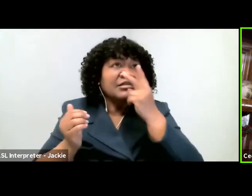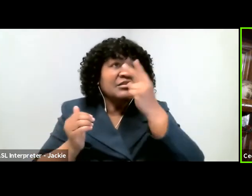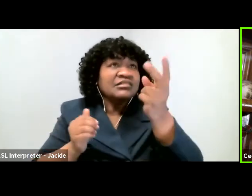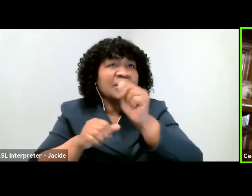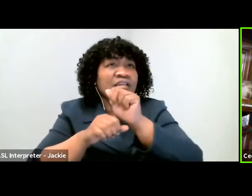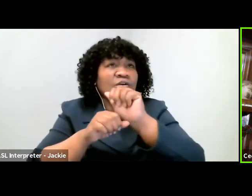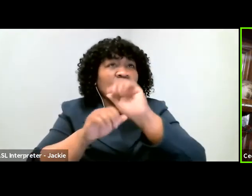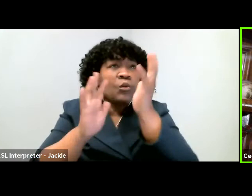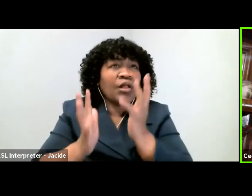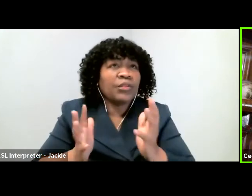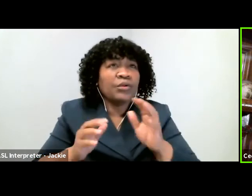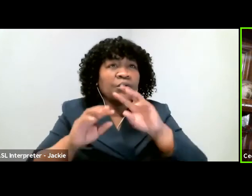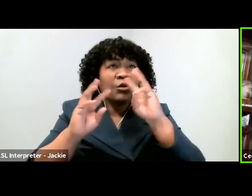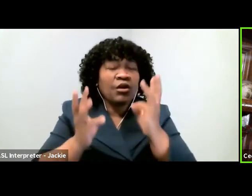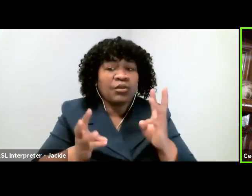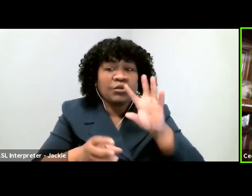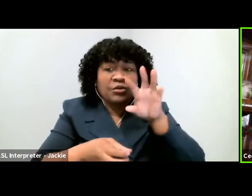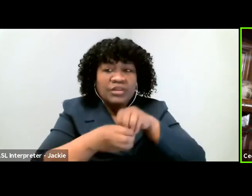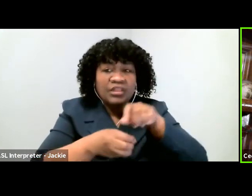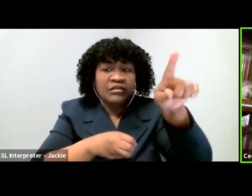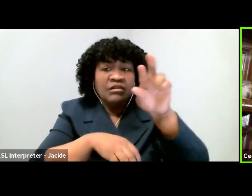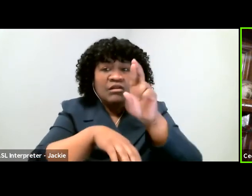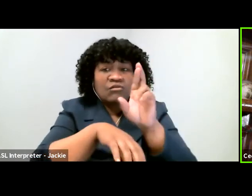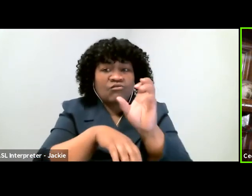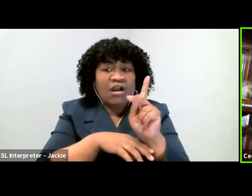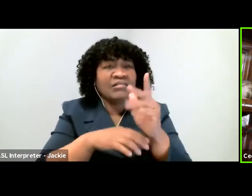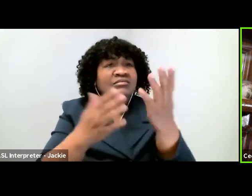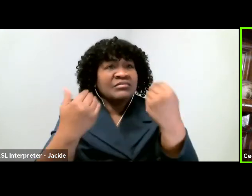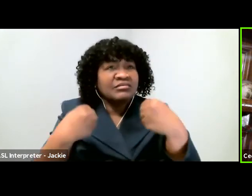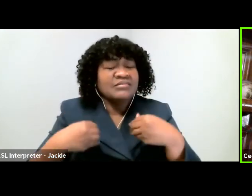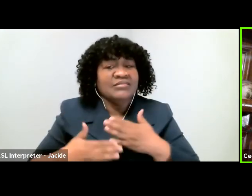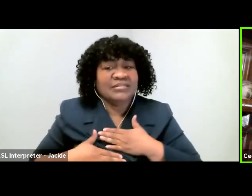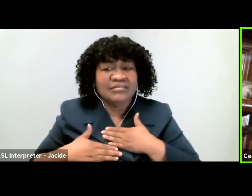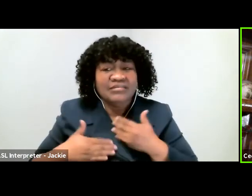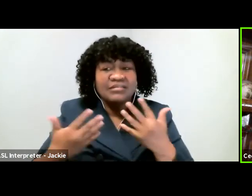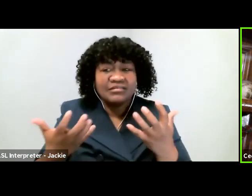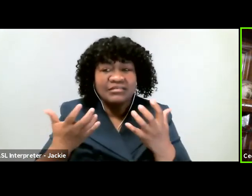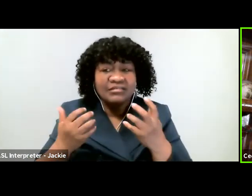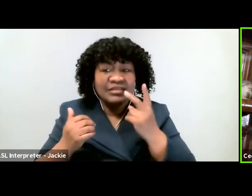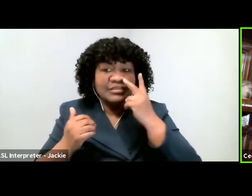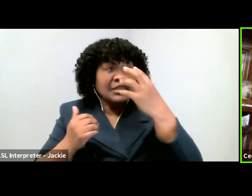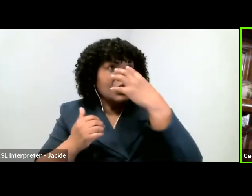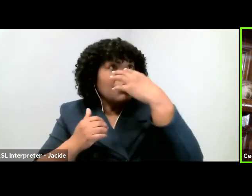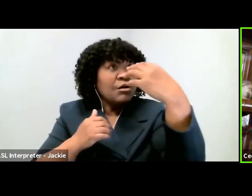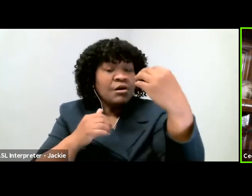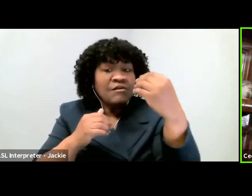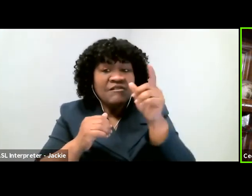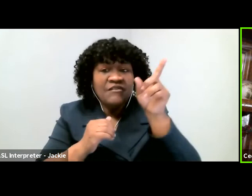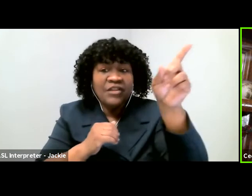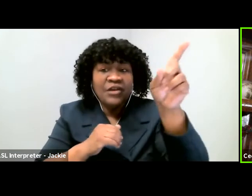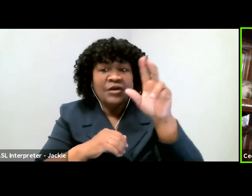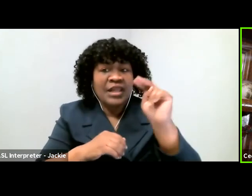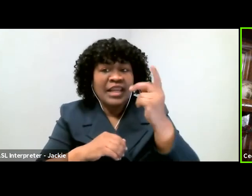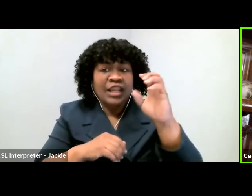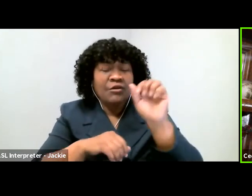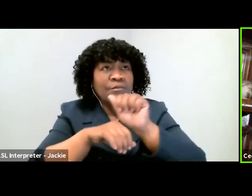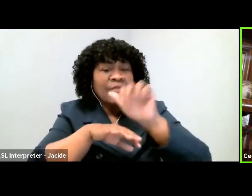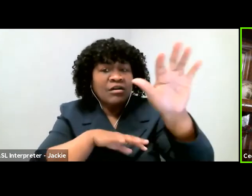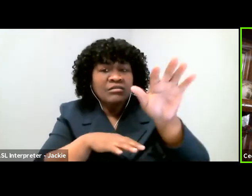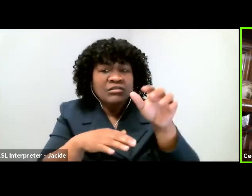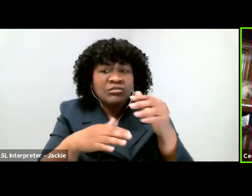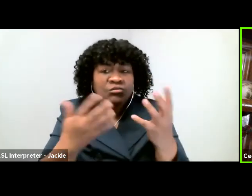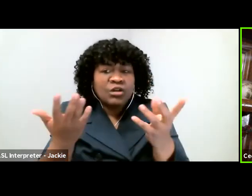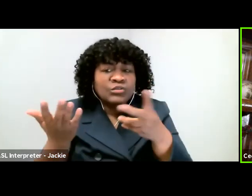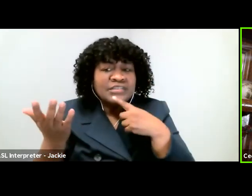rock. Carol me. Speaker's the werewolf on Negro Mountain, wouldn't you say, doctor? Carol